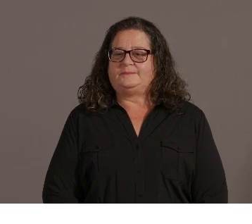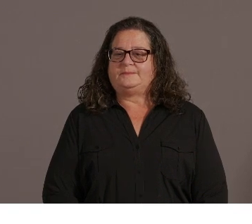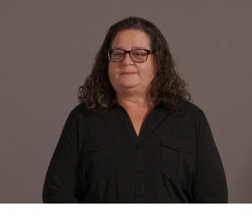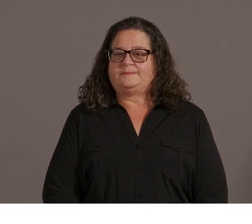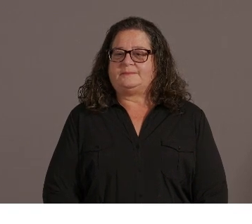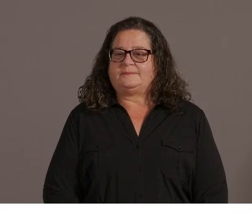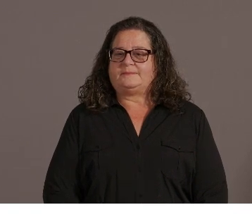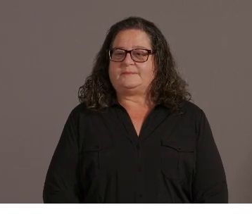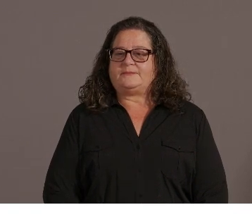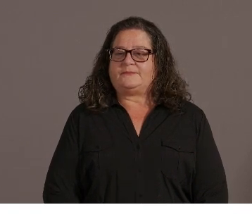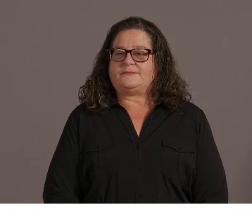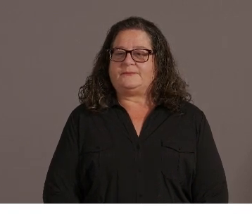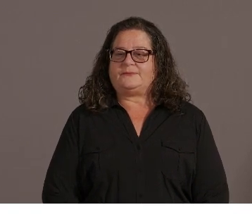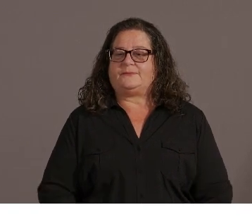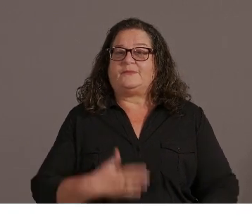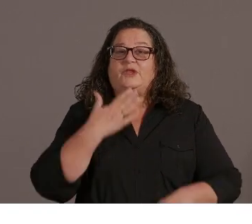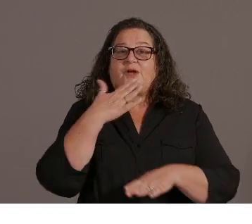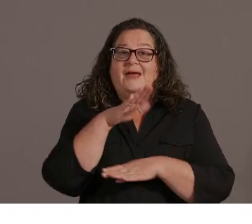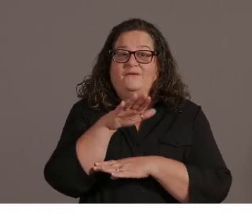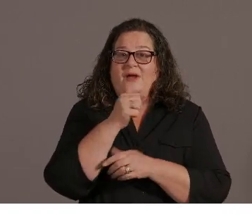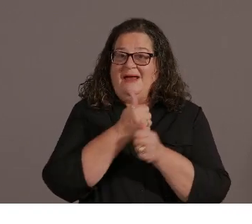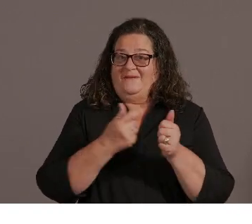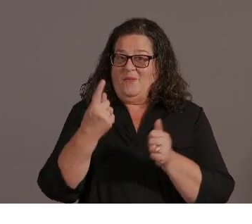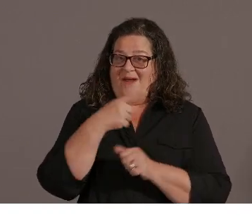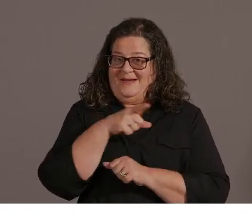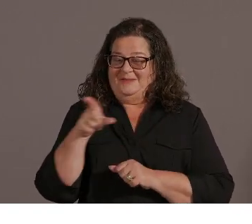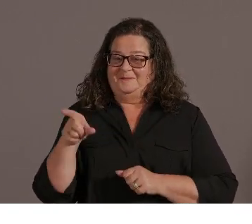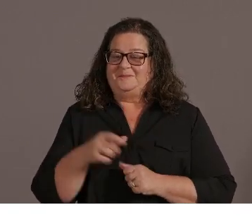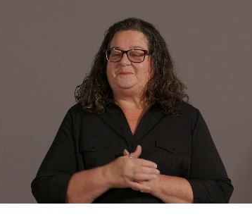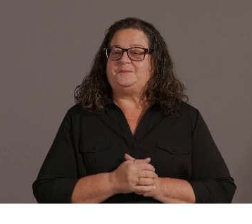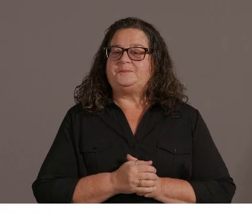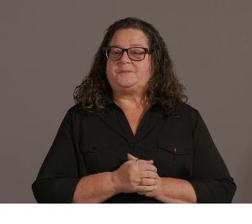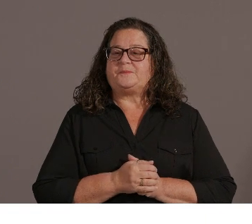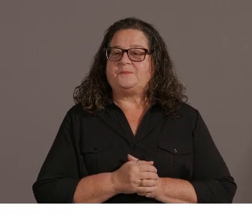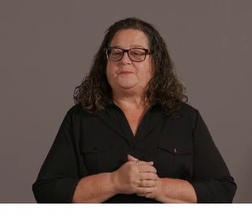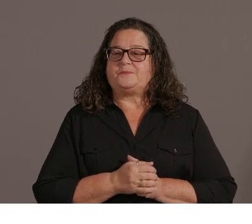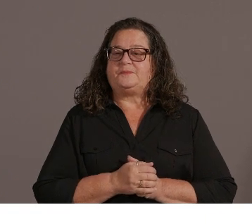Good afternoon, everyone. Let me turn down my volume.